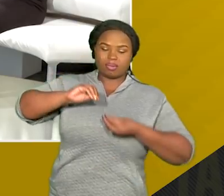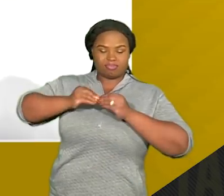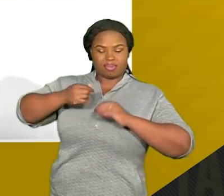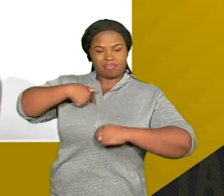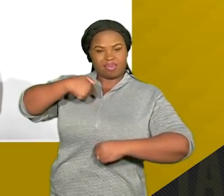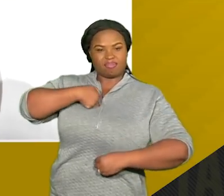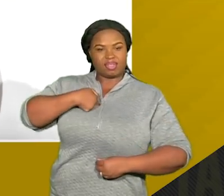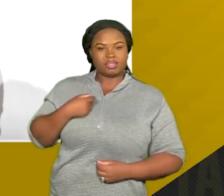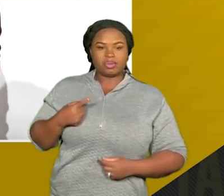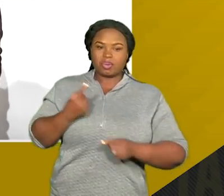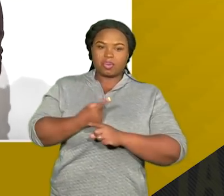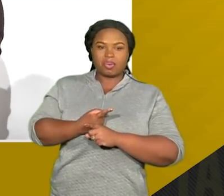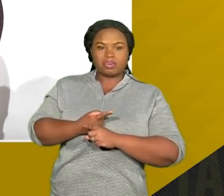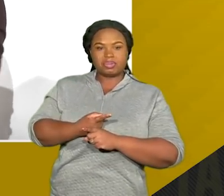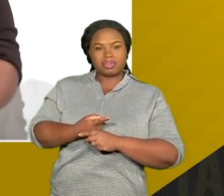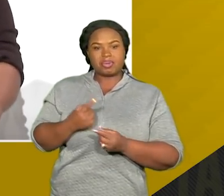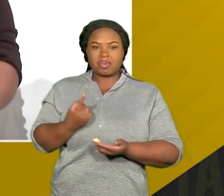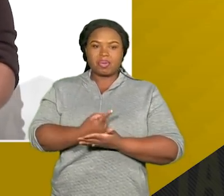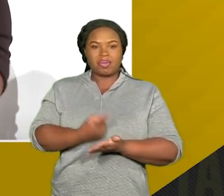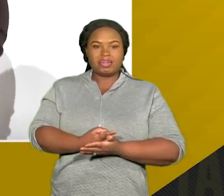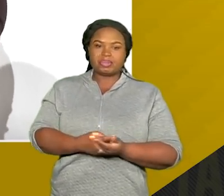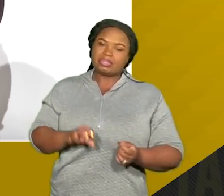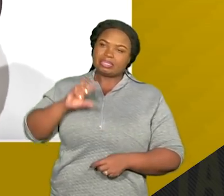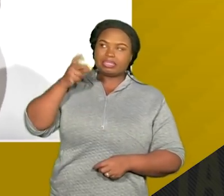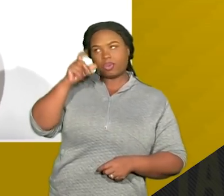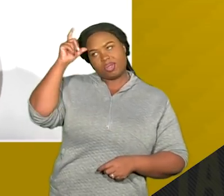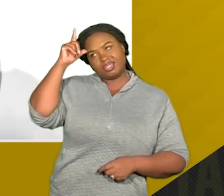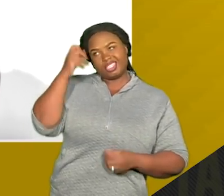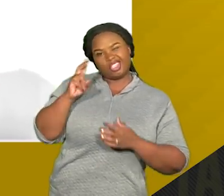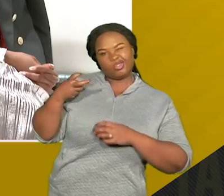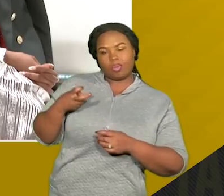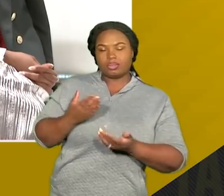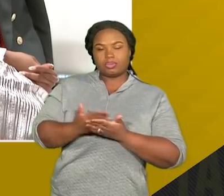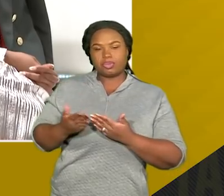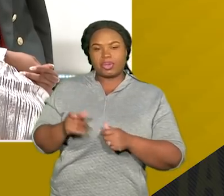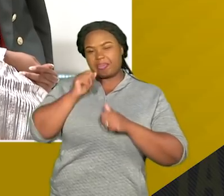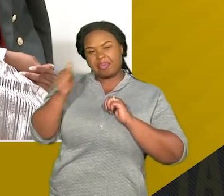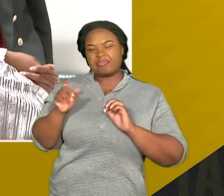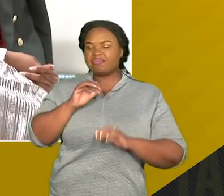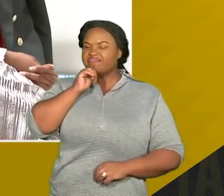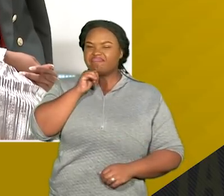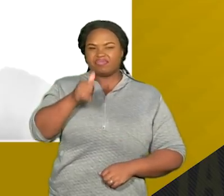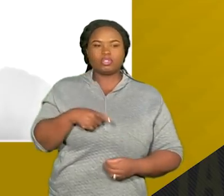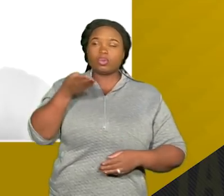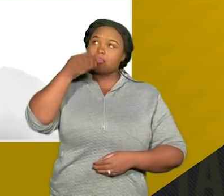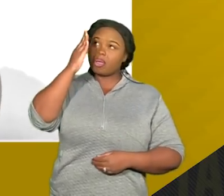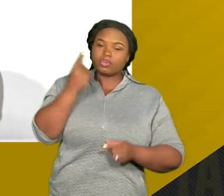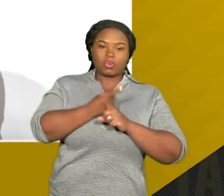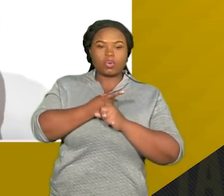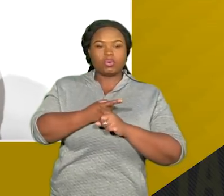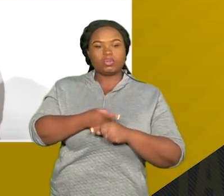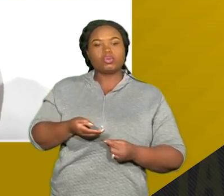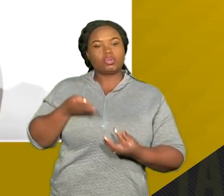me, Satan stole the rubber and then he ran away with it. But then God was like, no, you will see my power through the four fingers, your